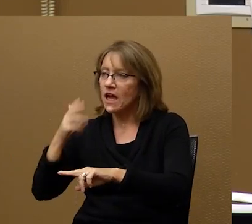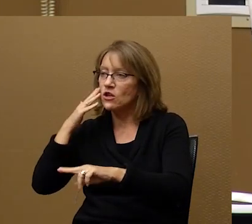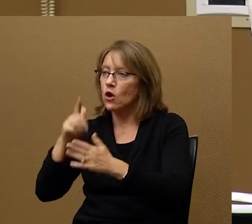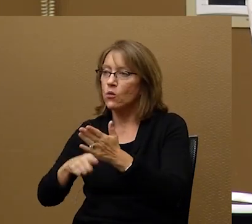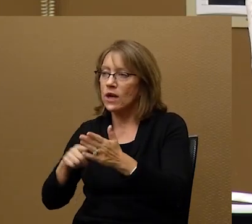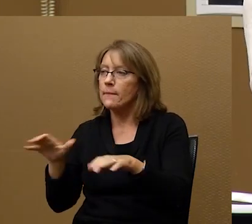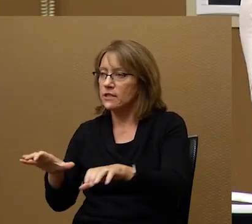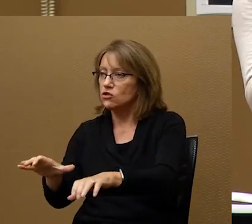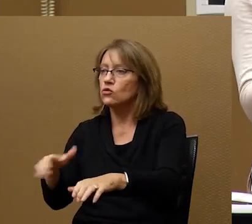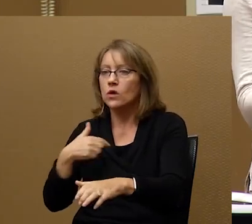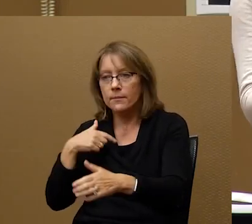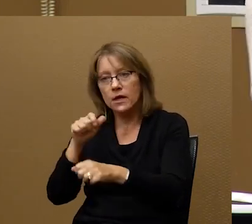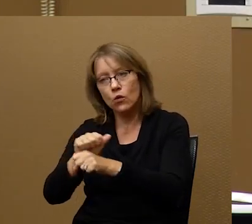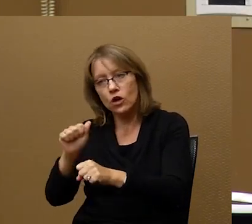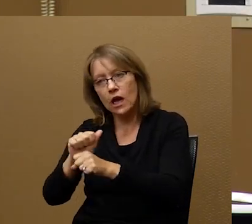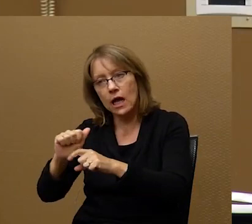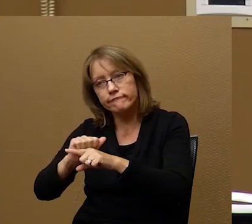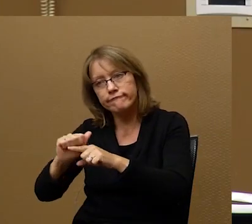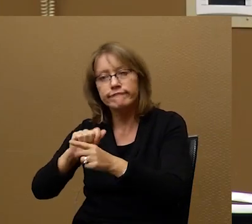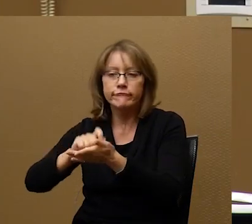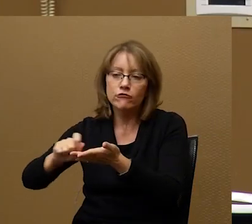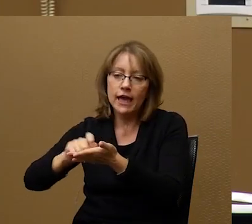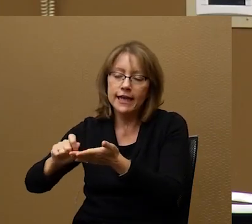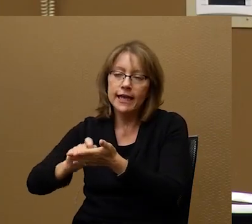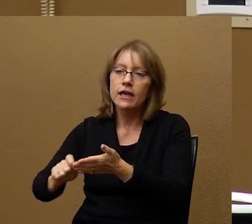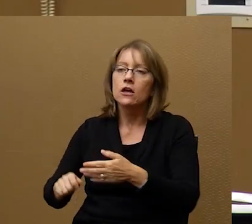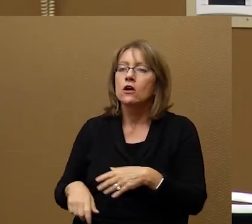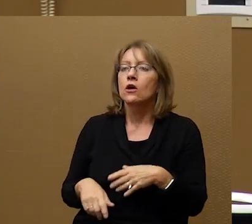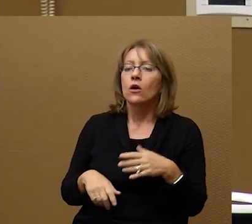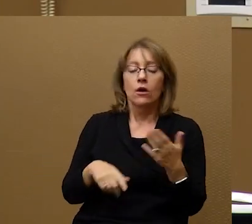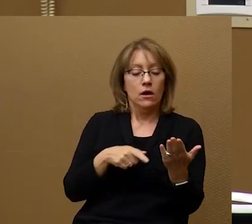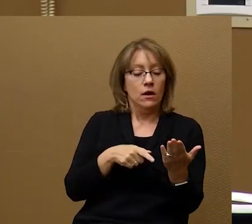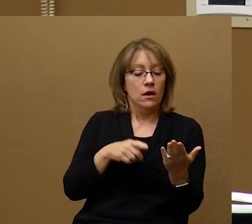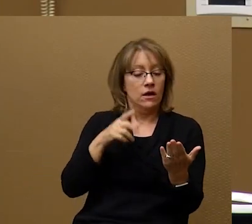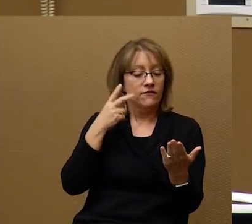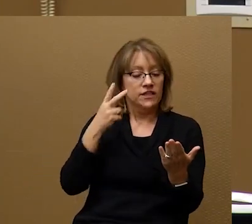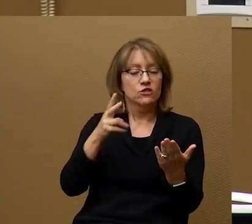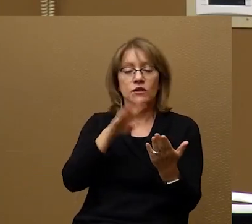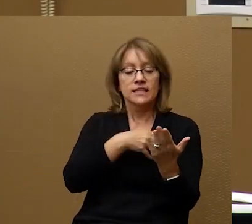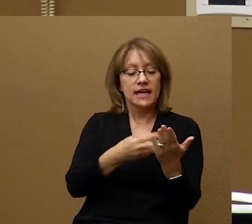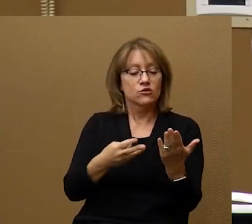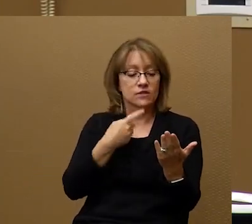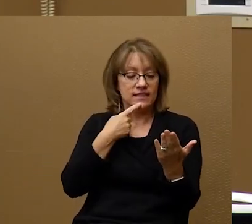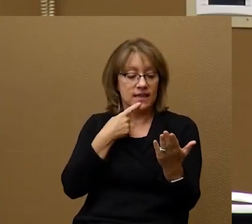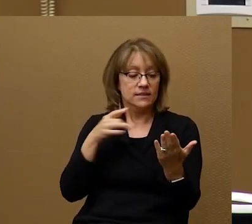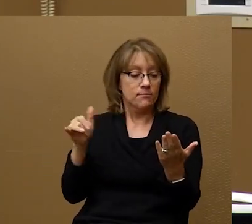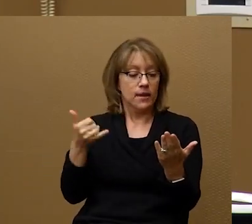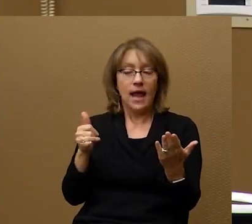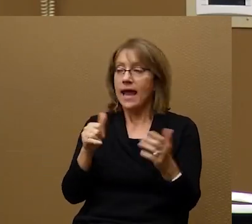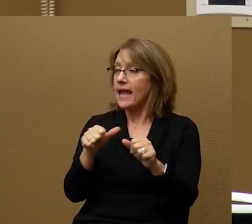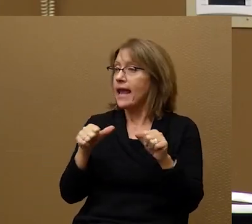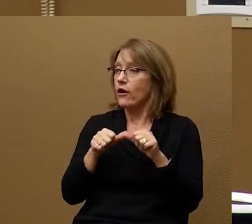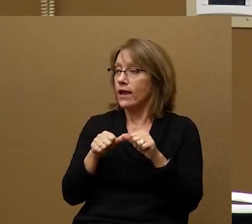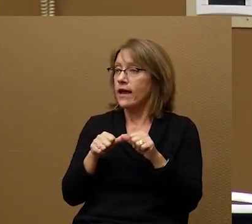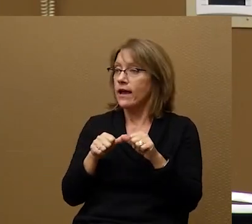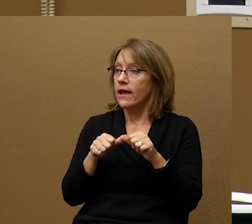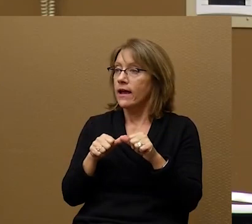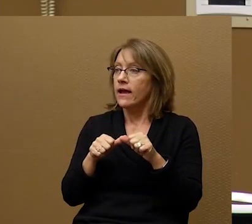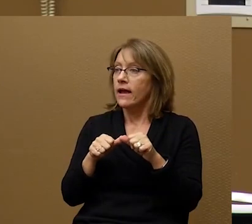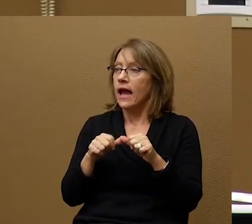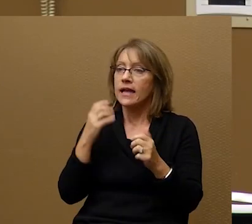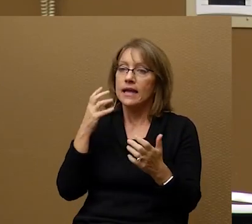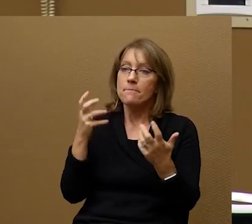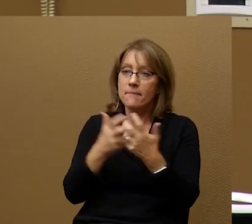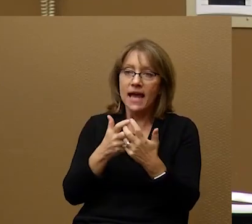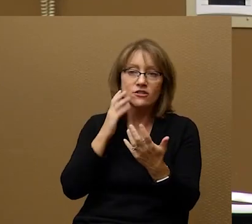I'm going to work on writing. Or if it's on my visual schedule, it says we're going to the play area, I can then match the